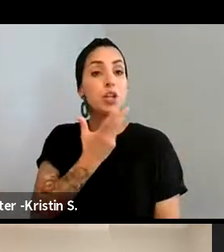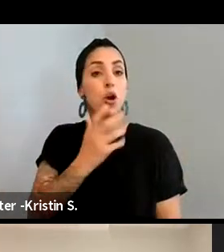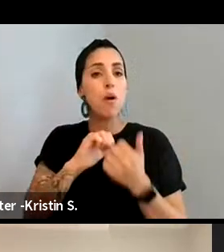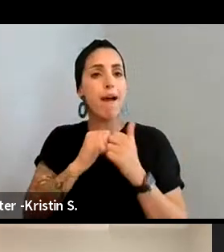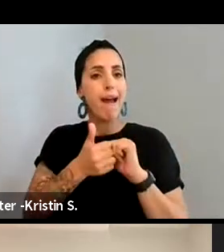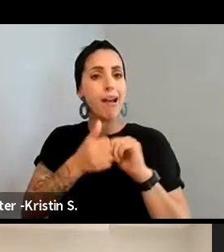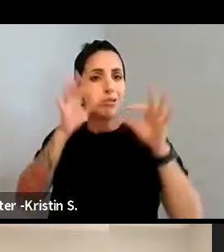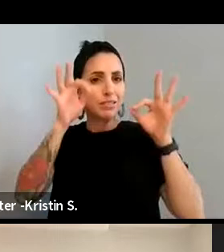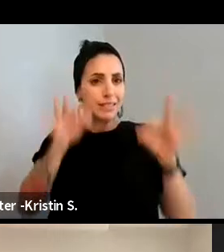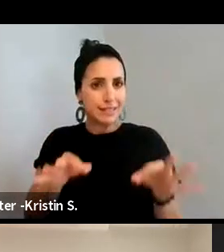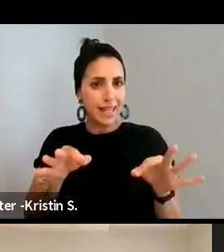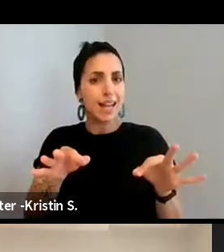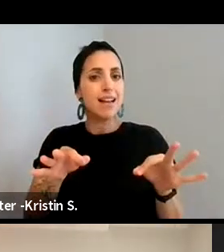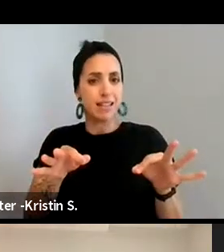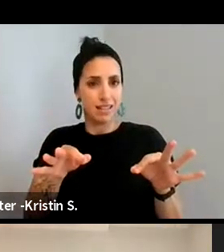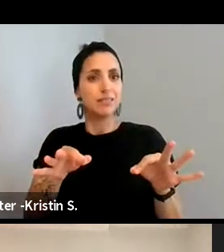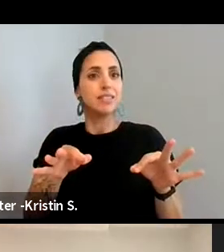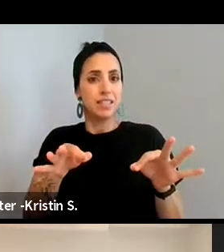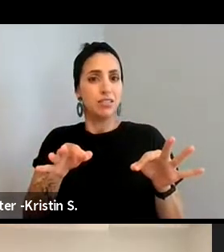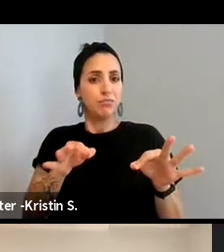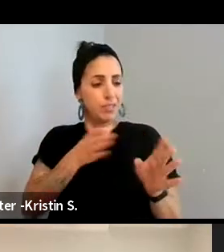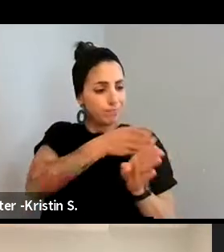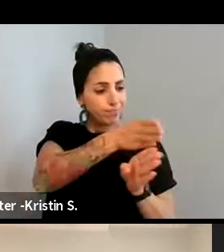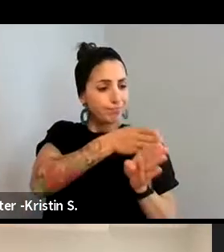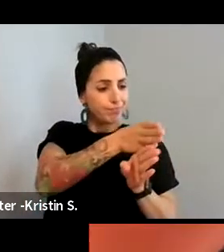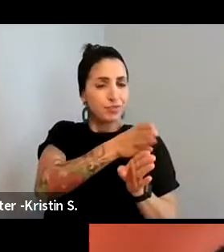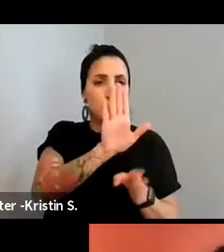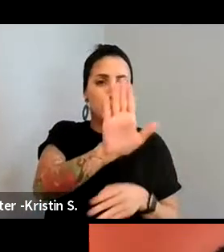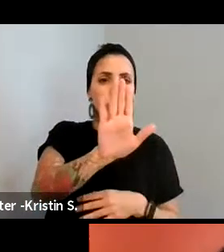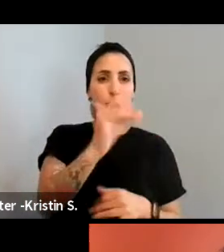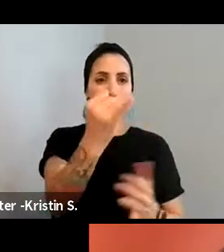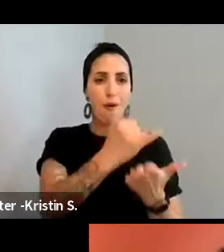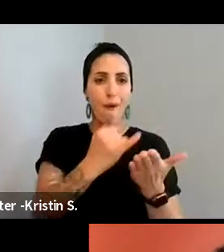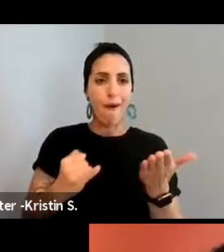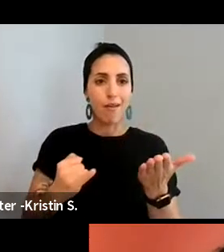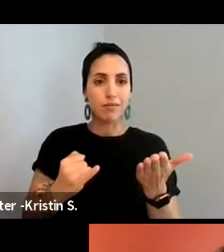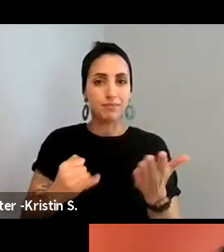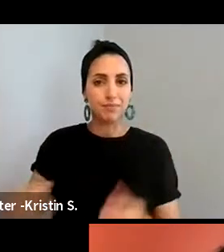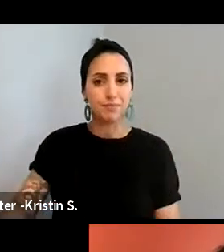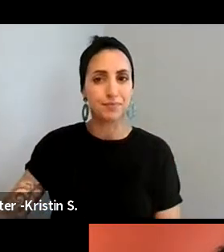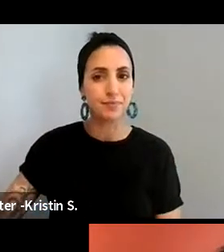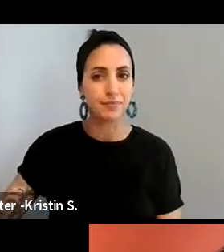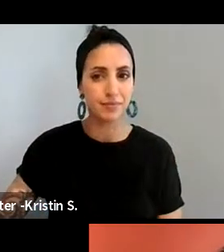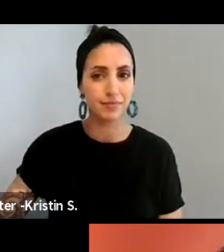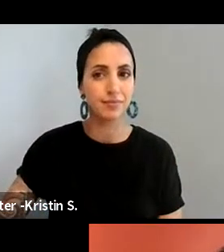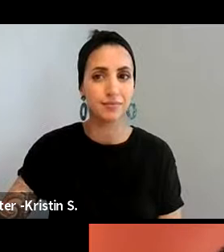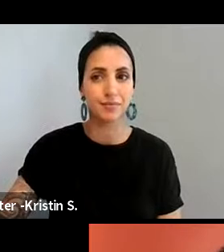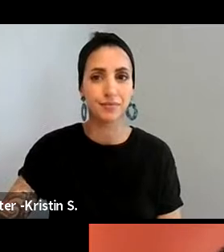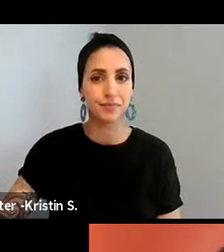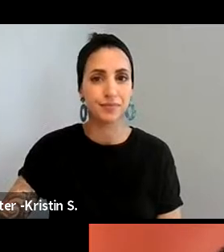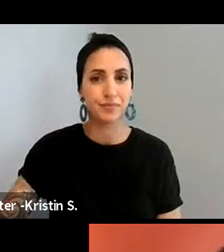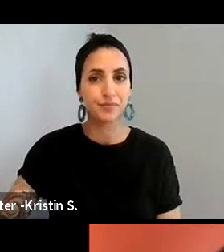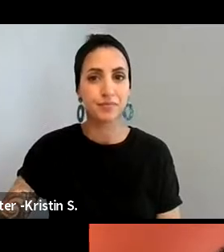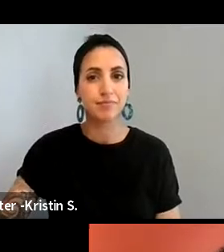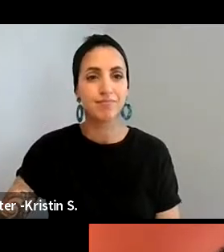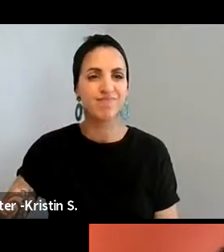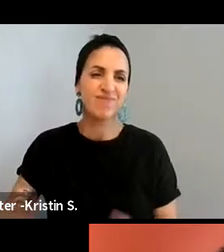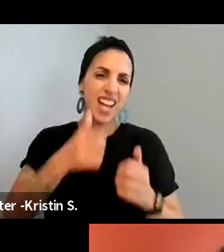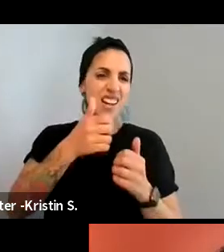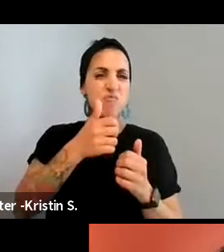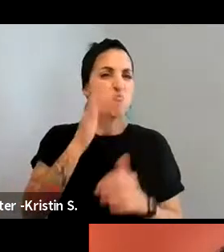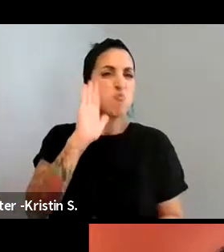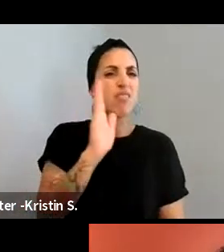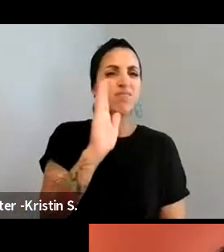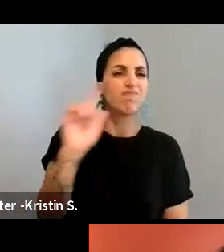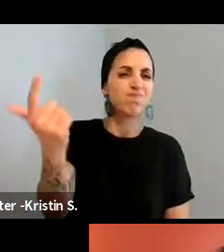your artistic medium or media. And let's see, I'll start. And each time, I'll just start with the different person. So